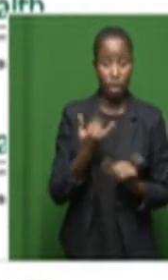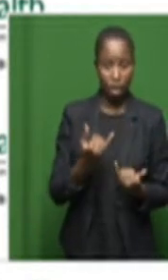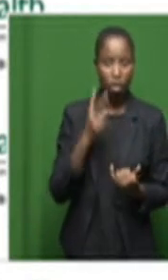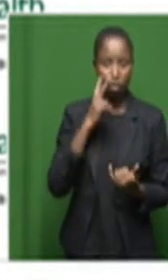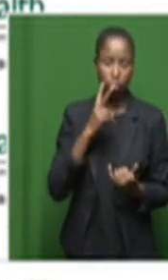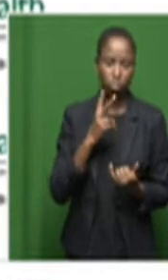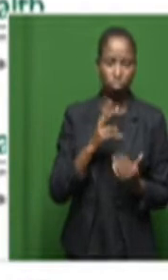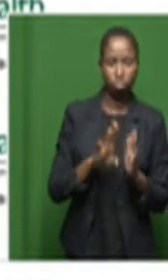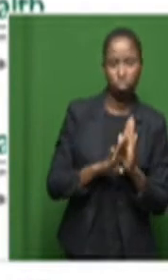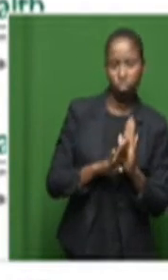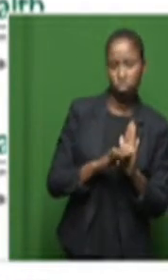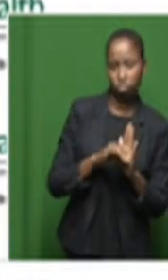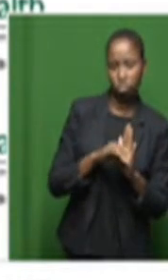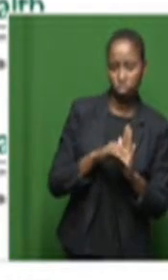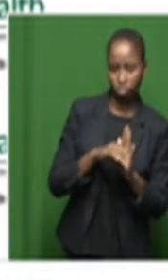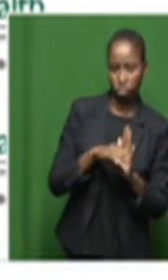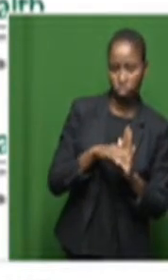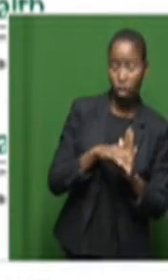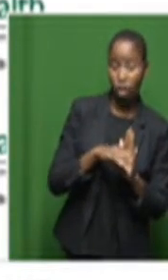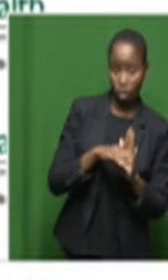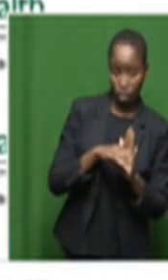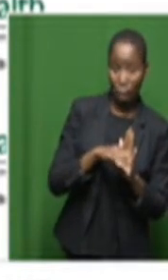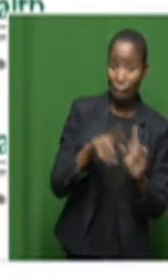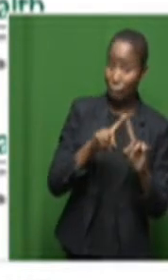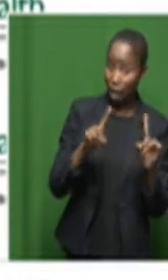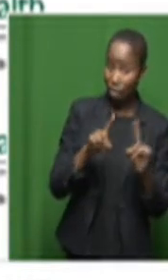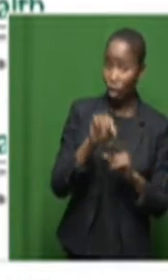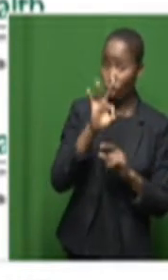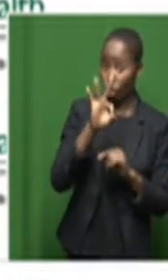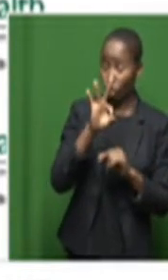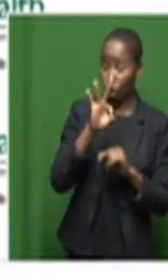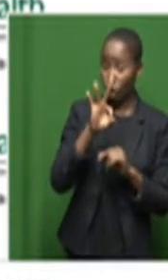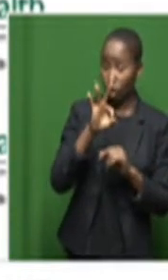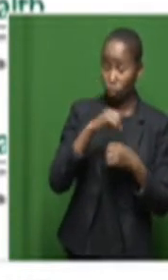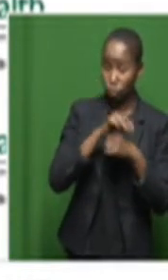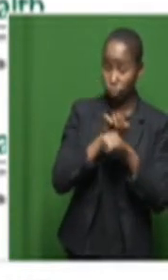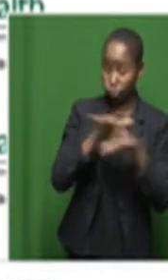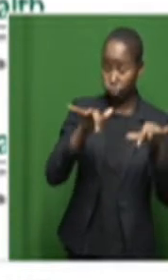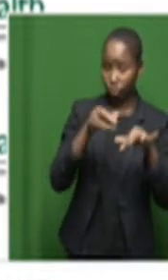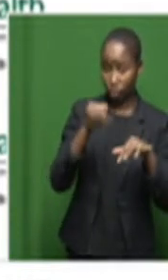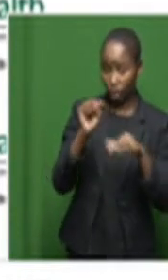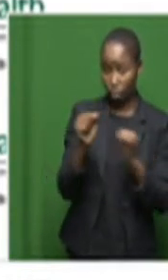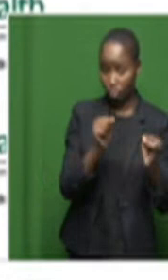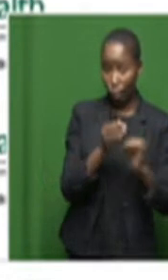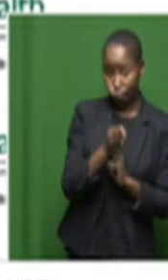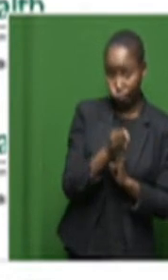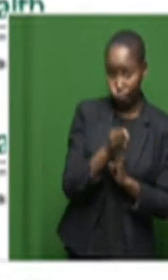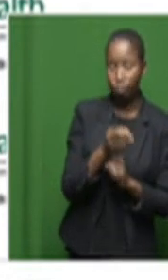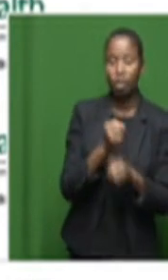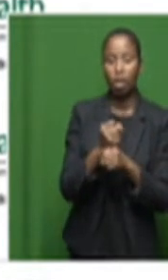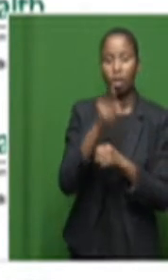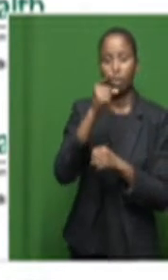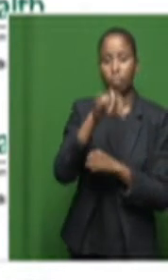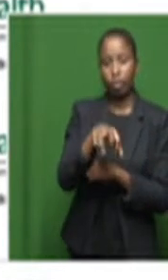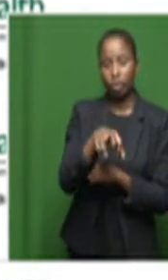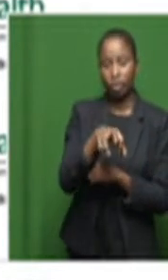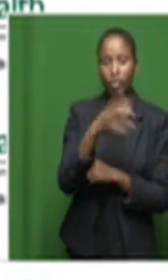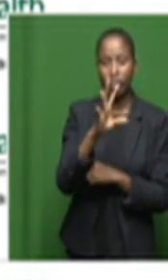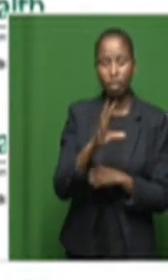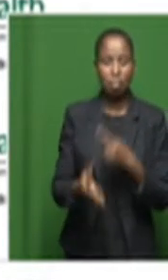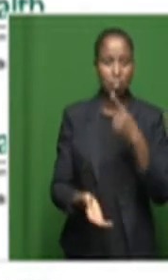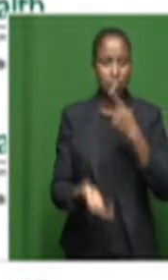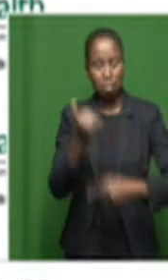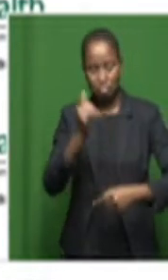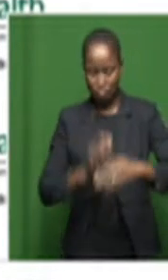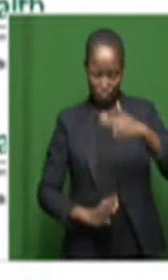trend, clearly the third wave is still within our midst. Gauteng province has clearly reached the peak